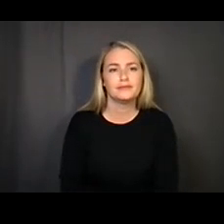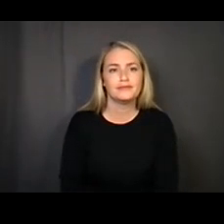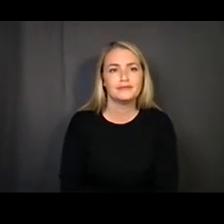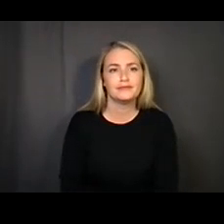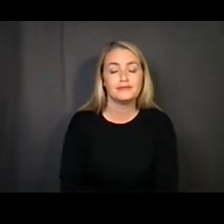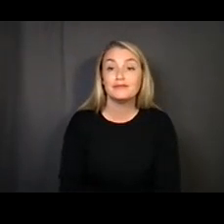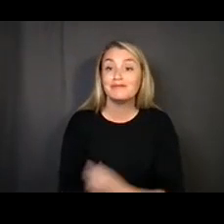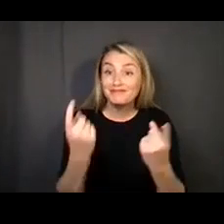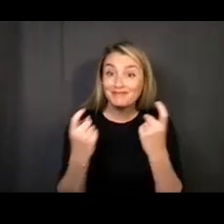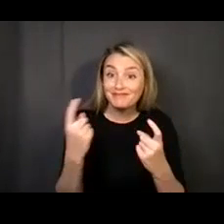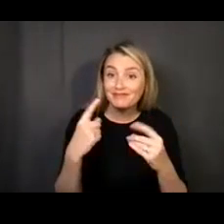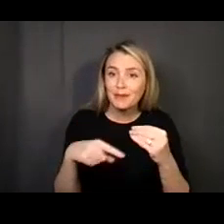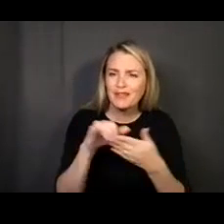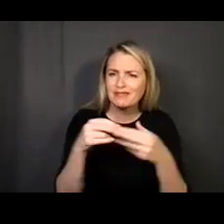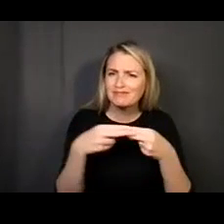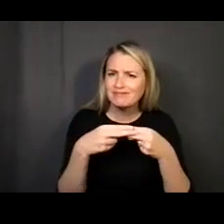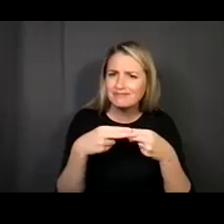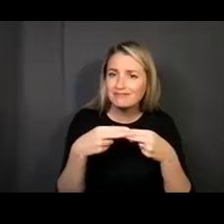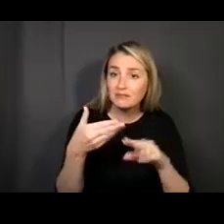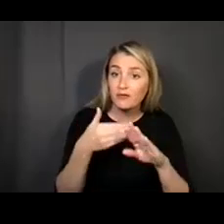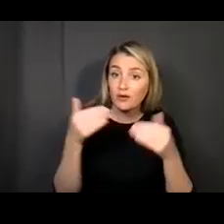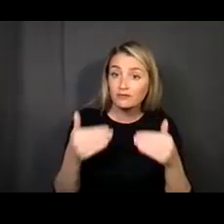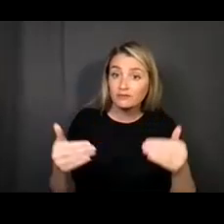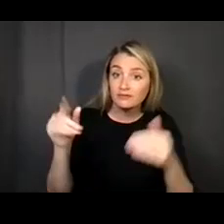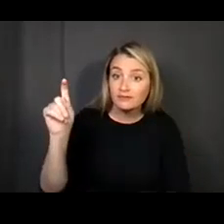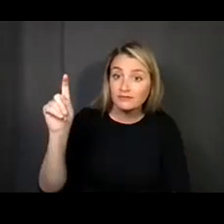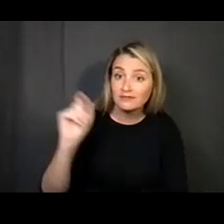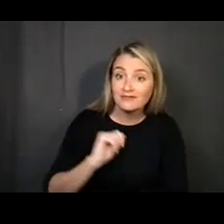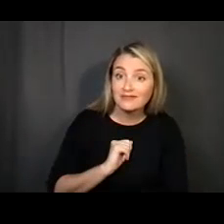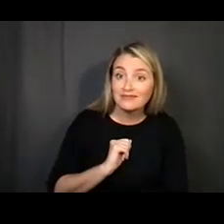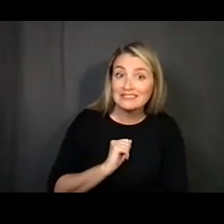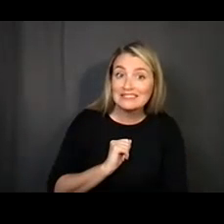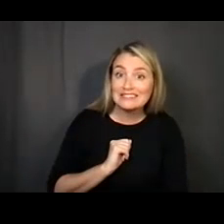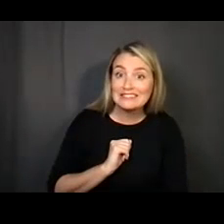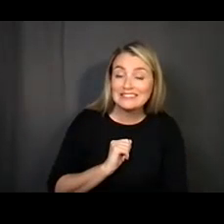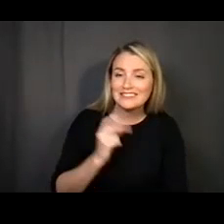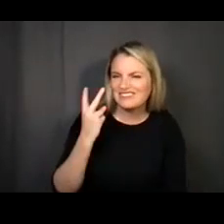Any questions about that slide before we go on? Oh, I don't see any in the chat.